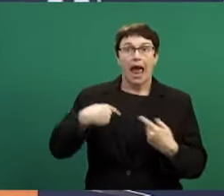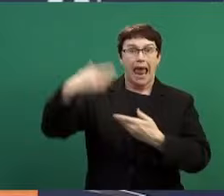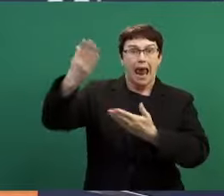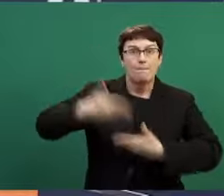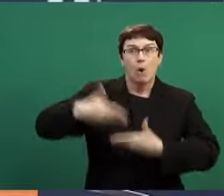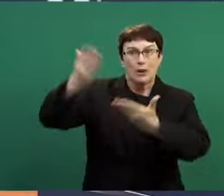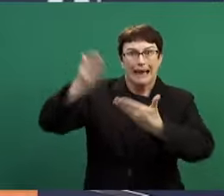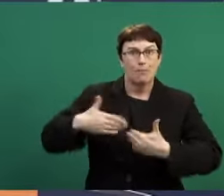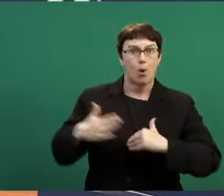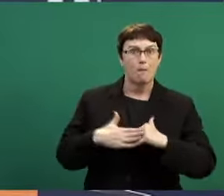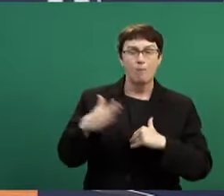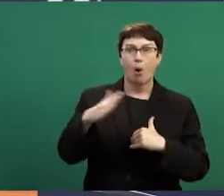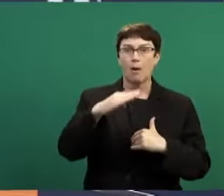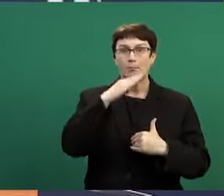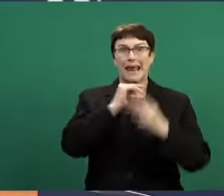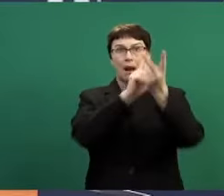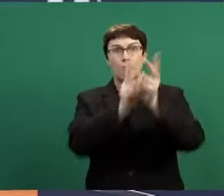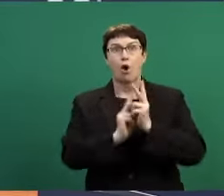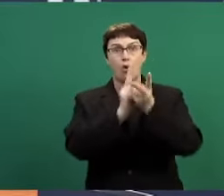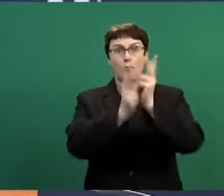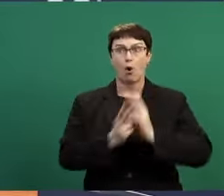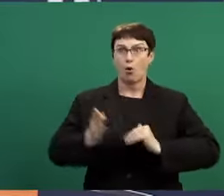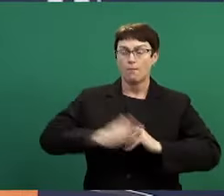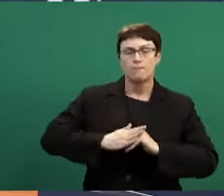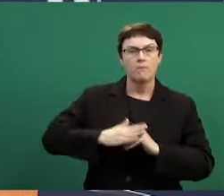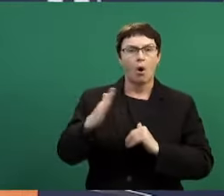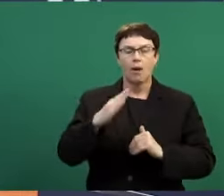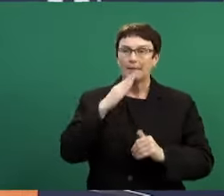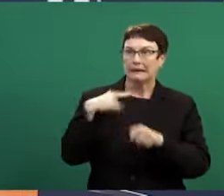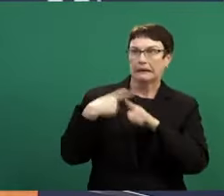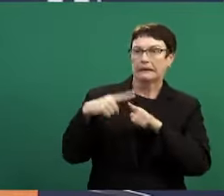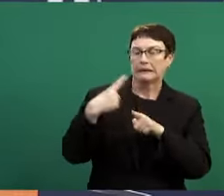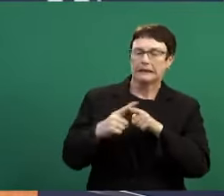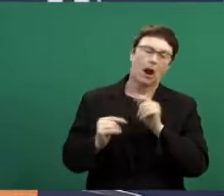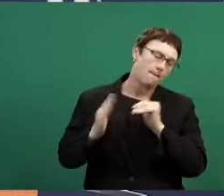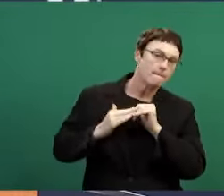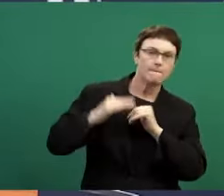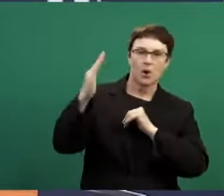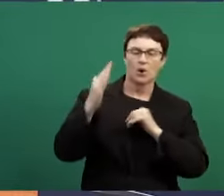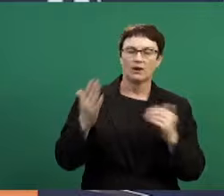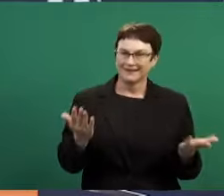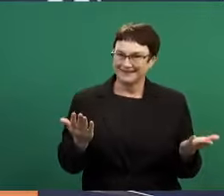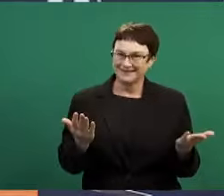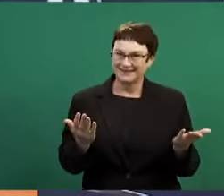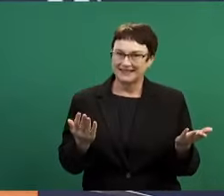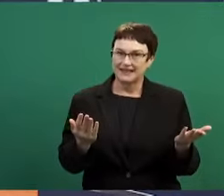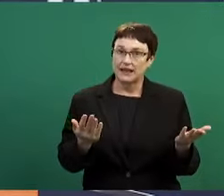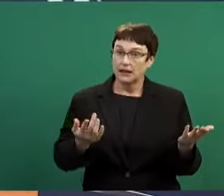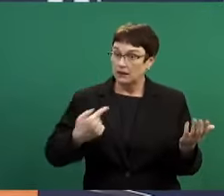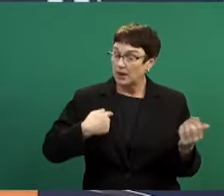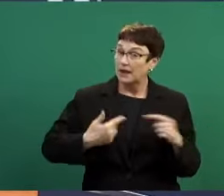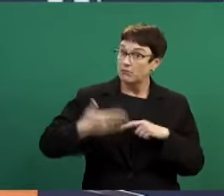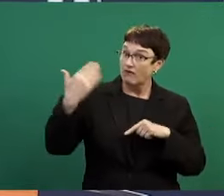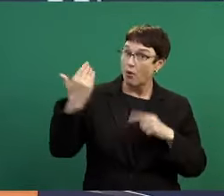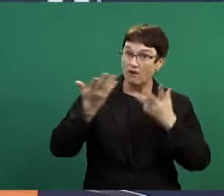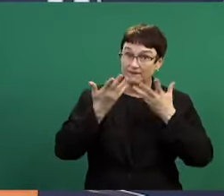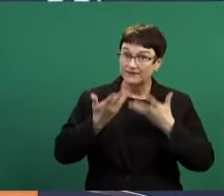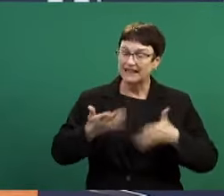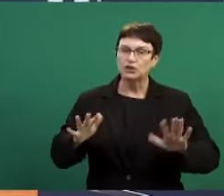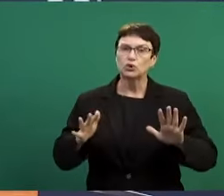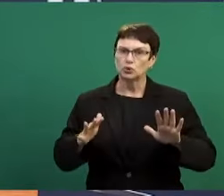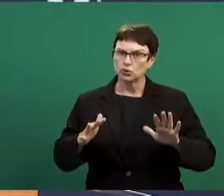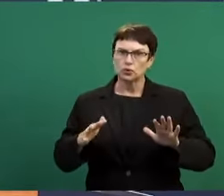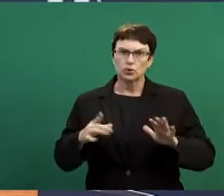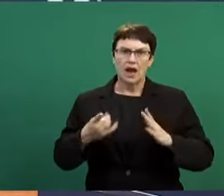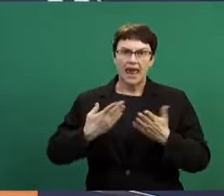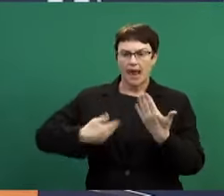term premium goes up. But in our case, we had also at one stage had a big shift upwards of our yield curve.